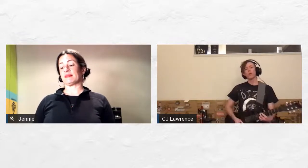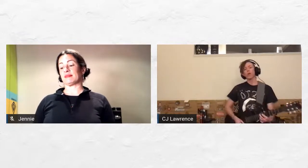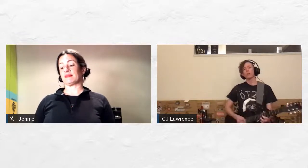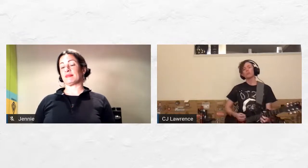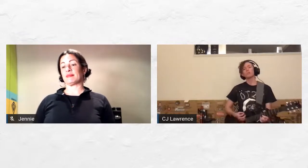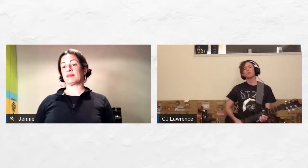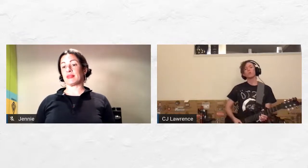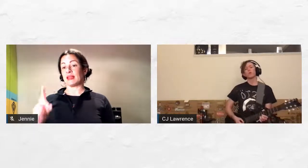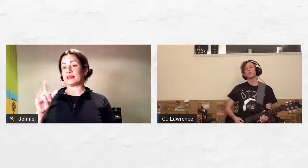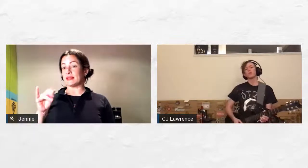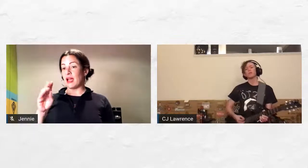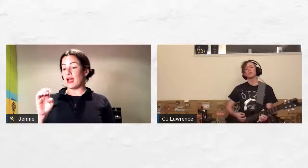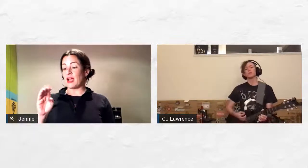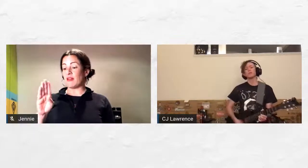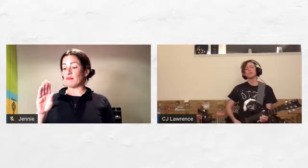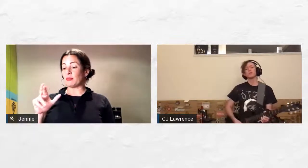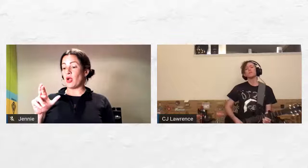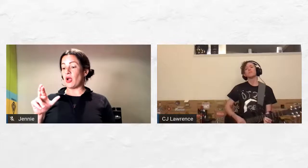By your